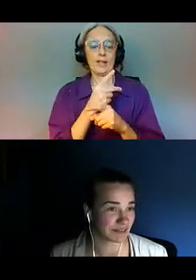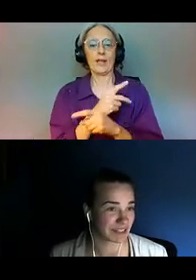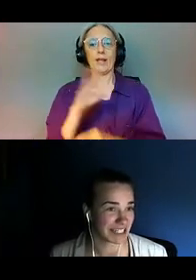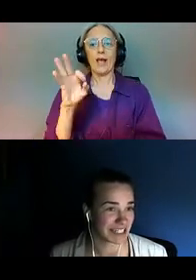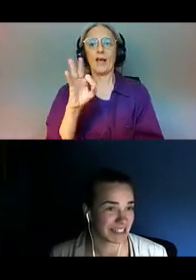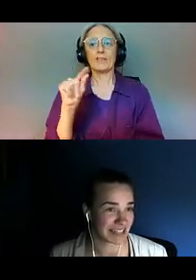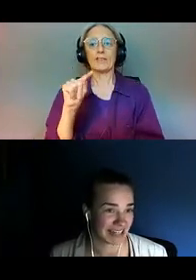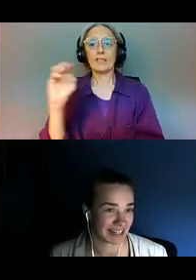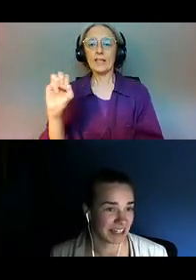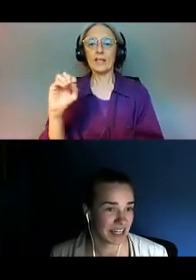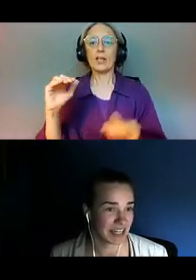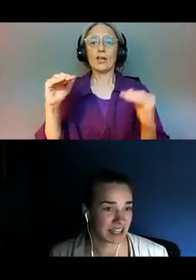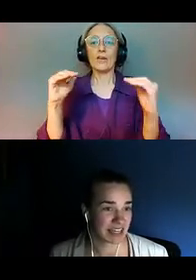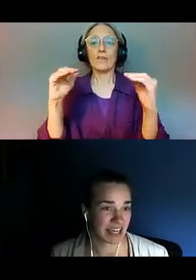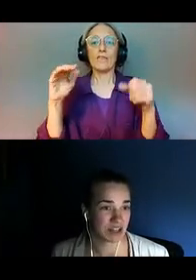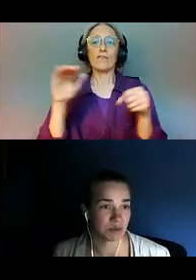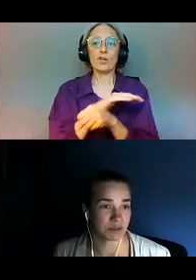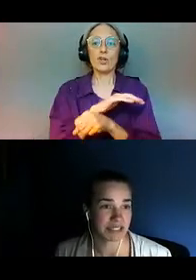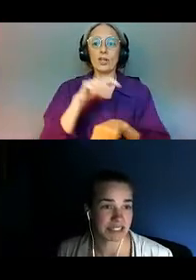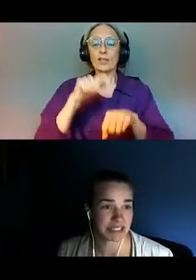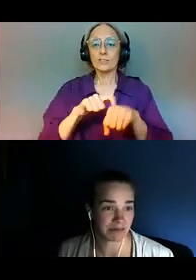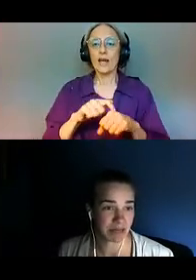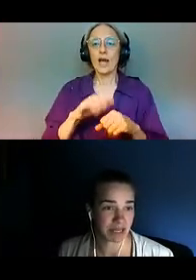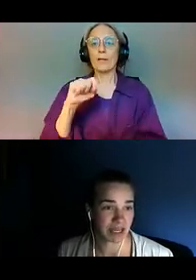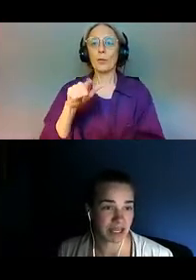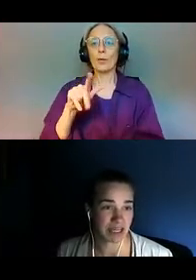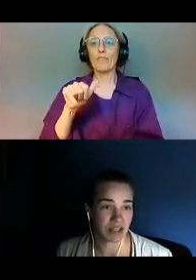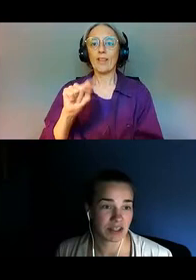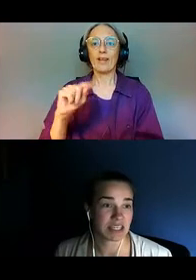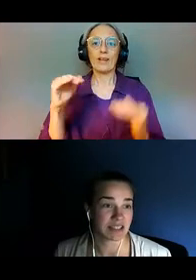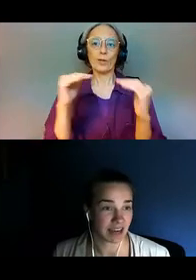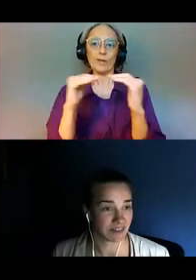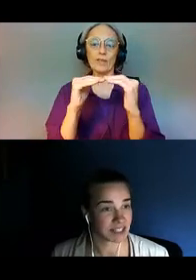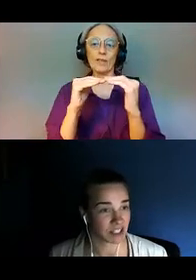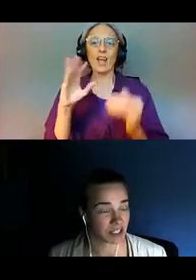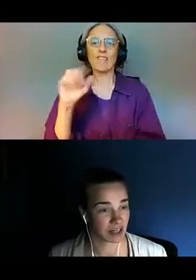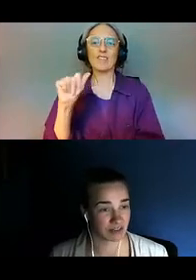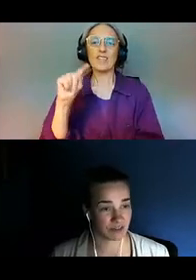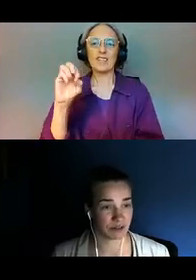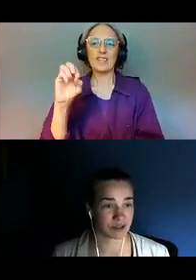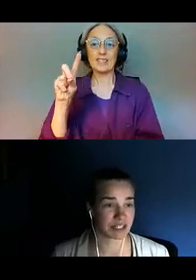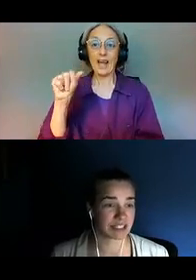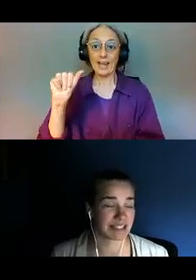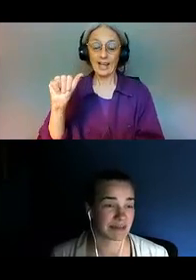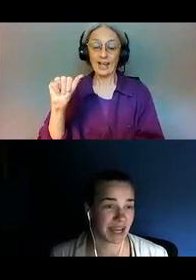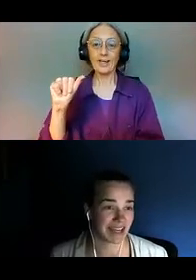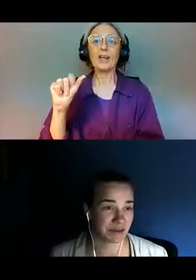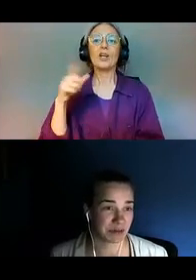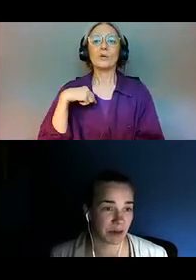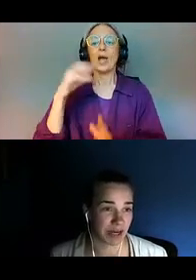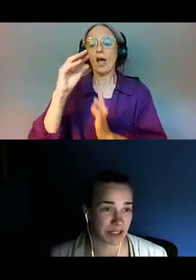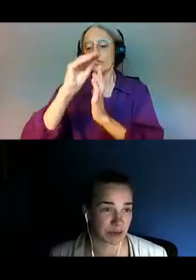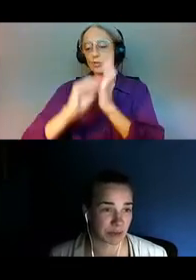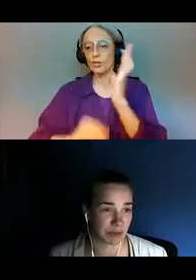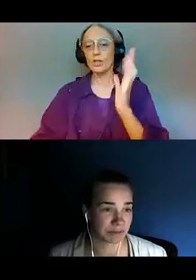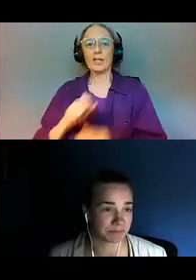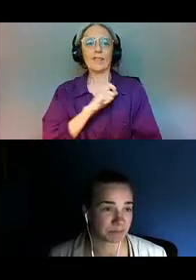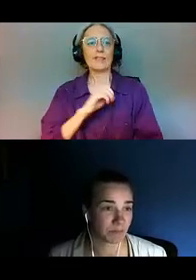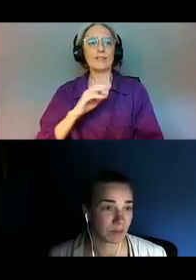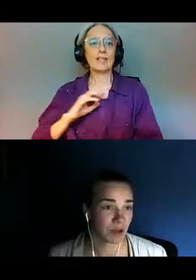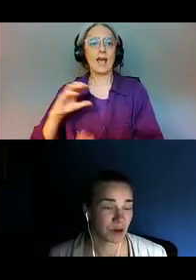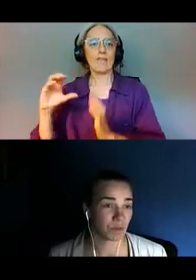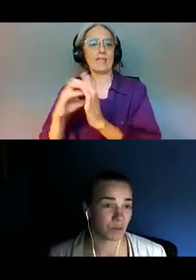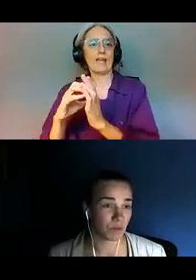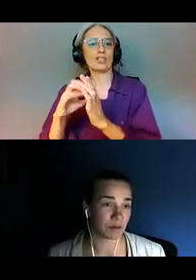equivalent, or FTE, data that you will need to submit in the staff section of your semi-annual progress